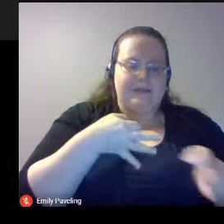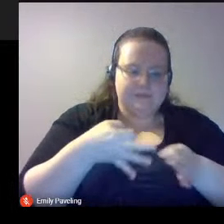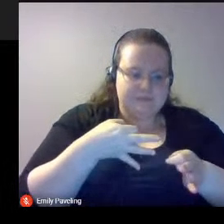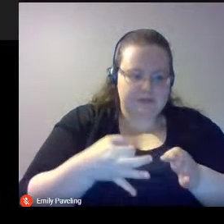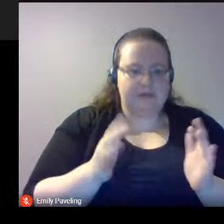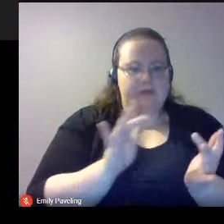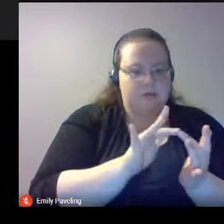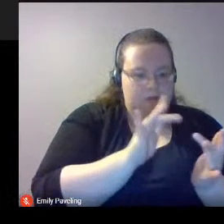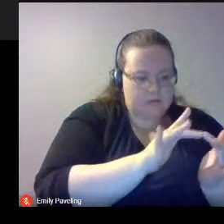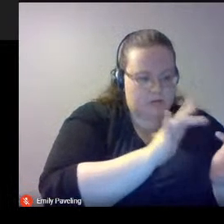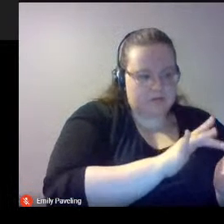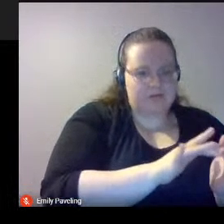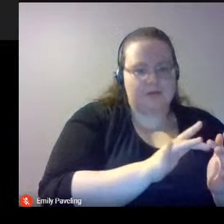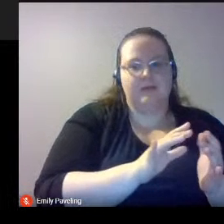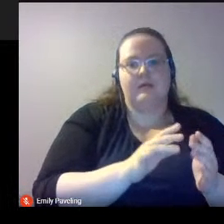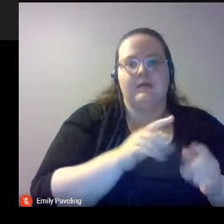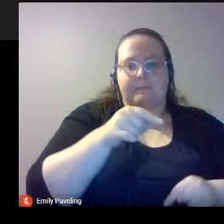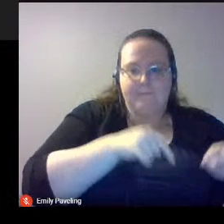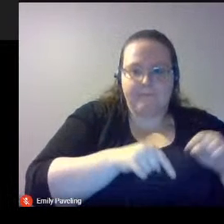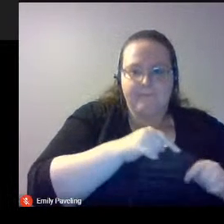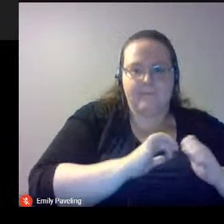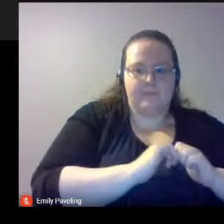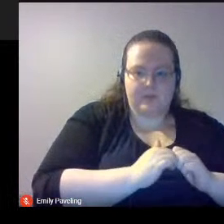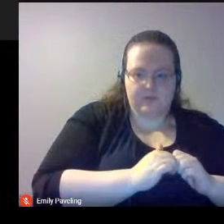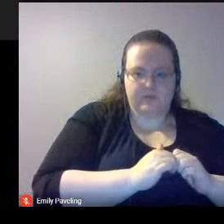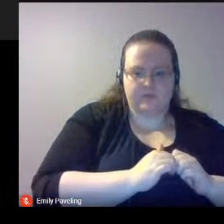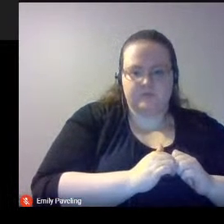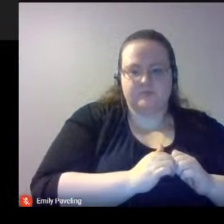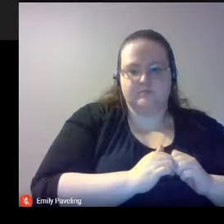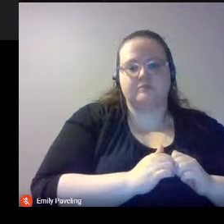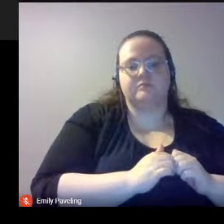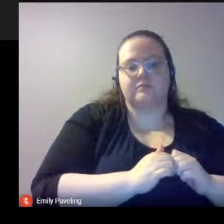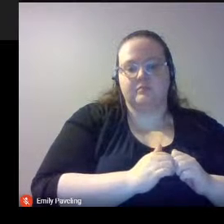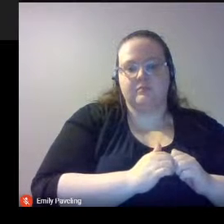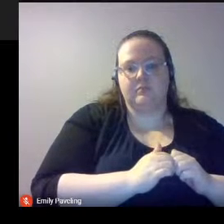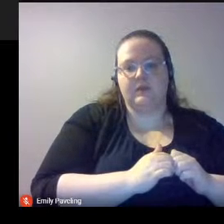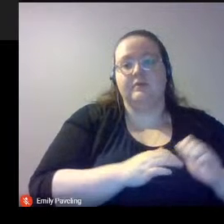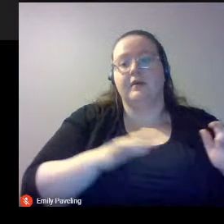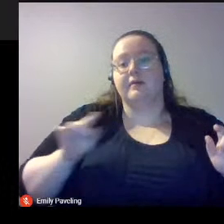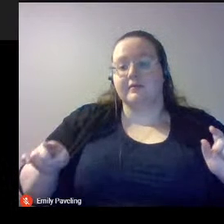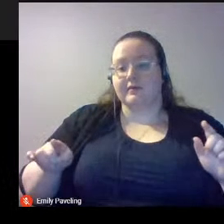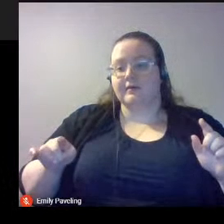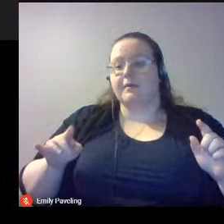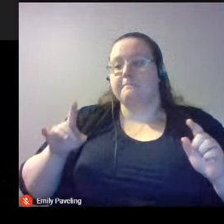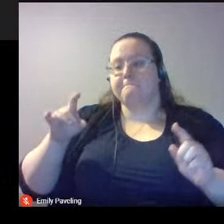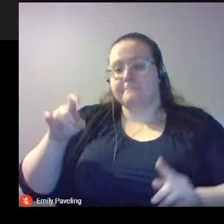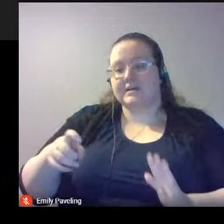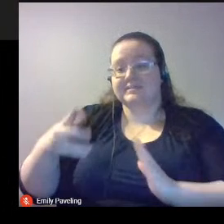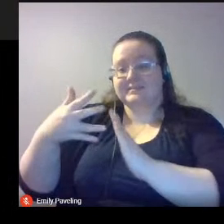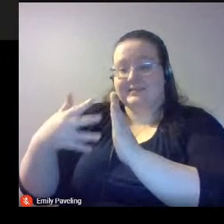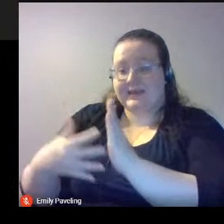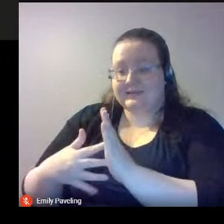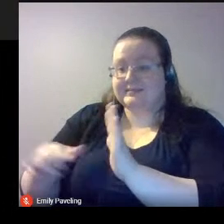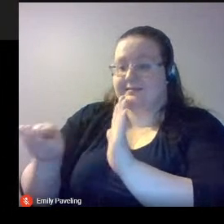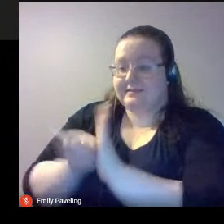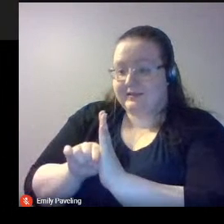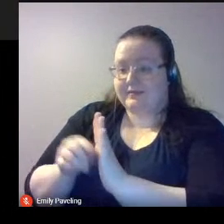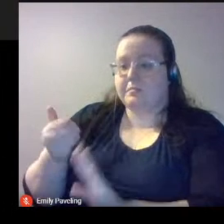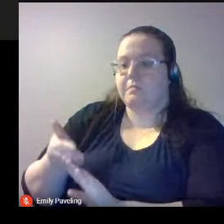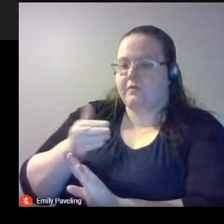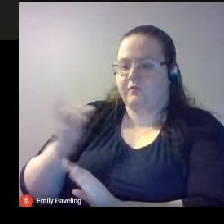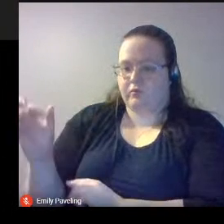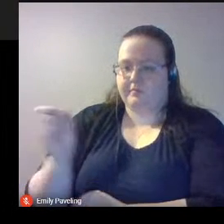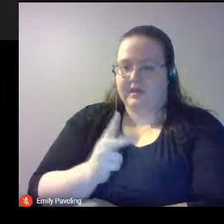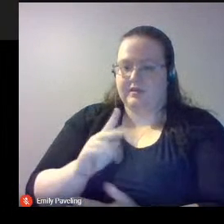A confirmed positive case must have clearance from public health before returning to school. And I would add, it's